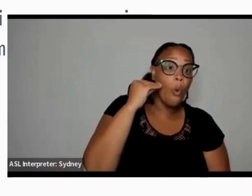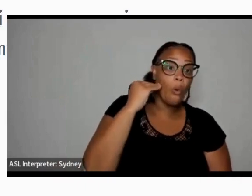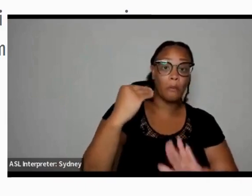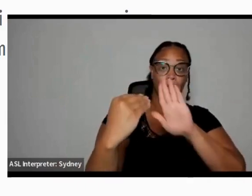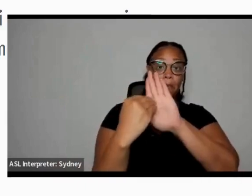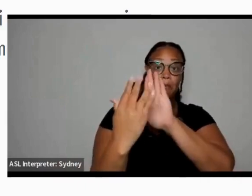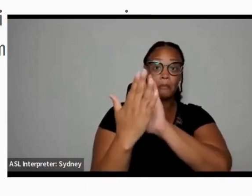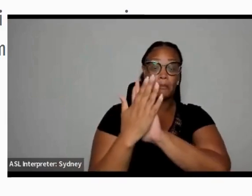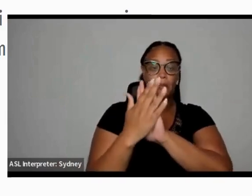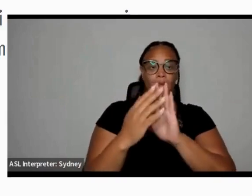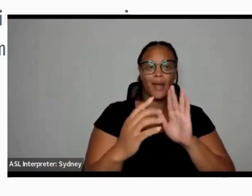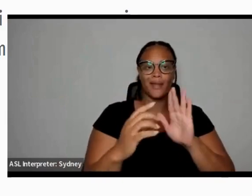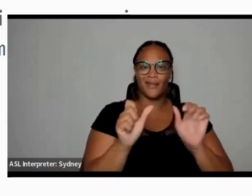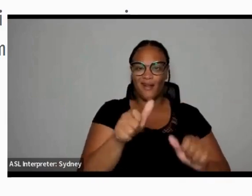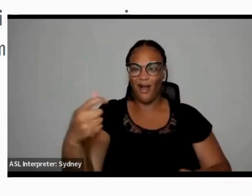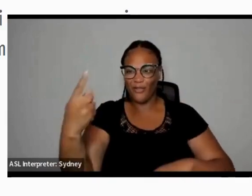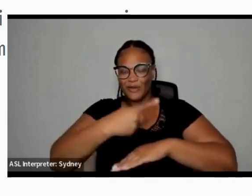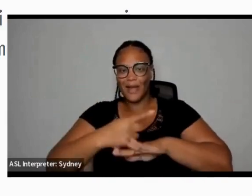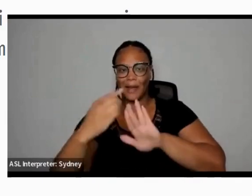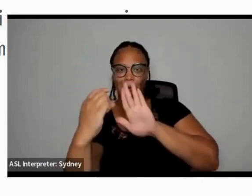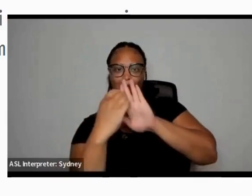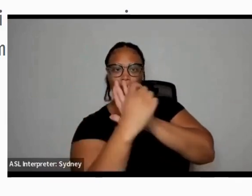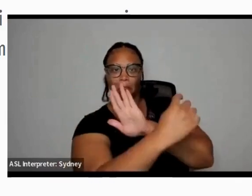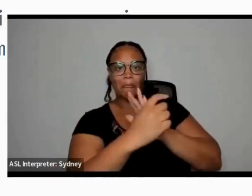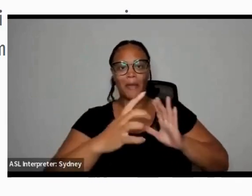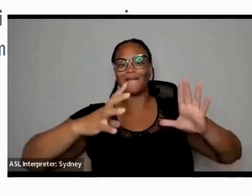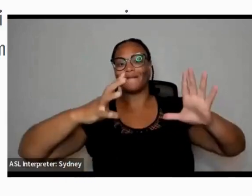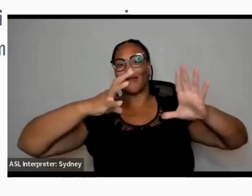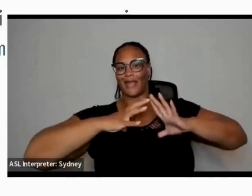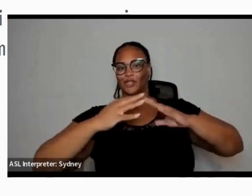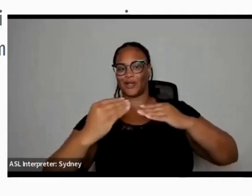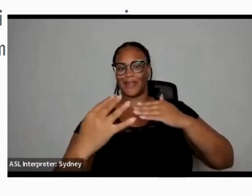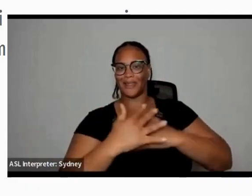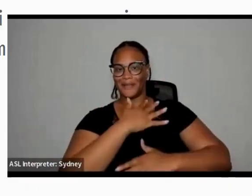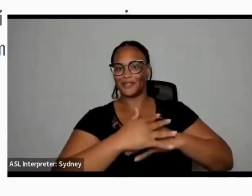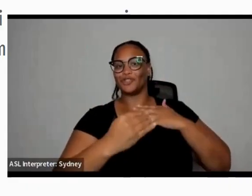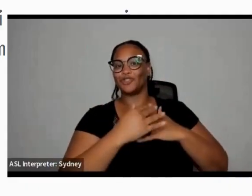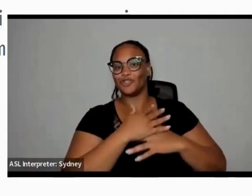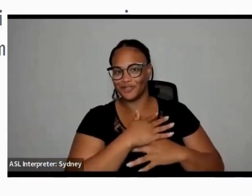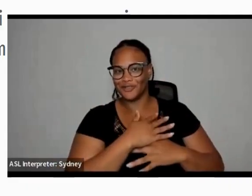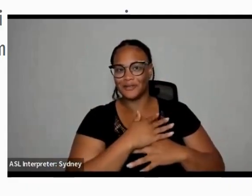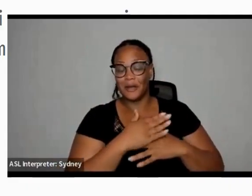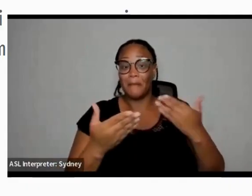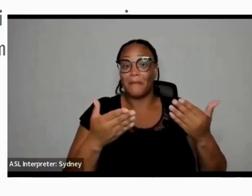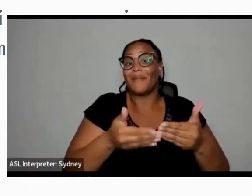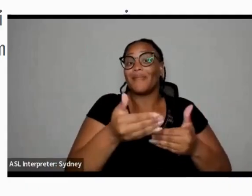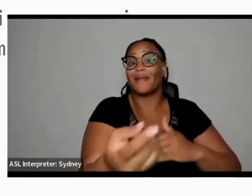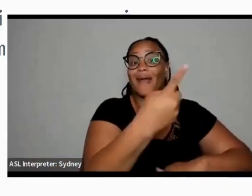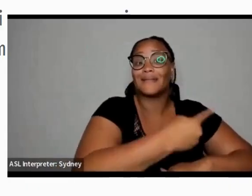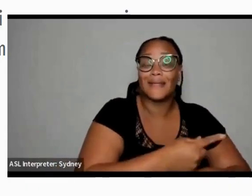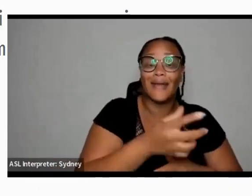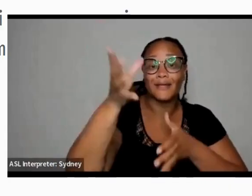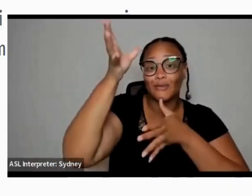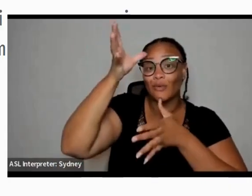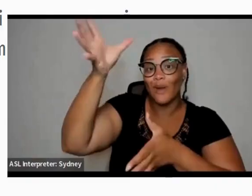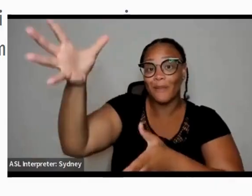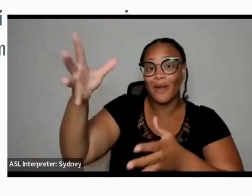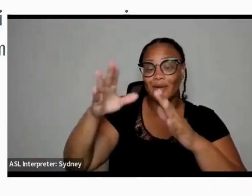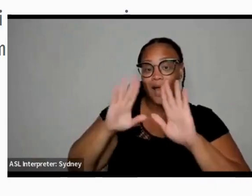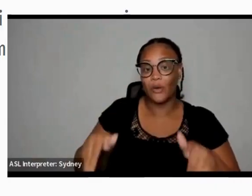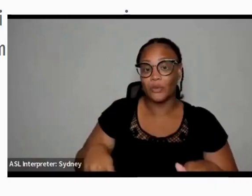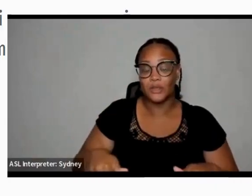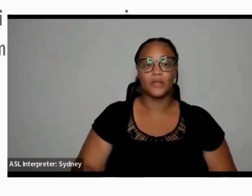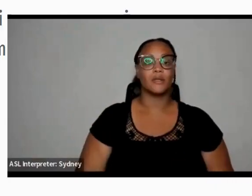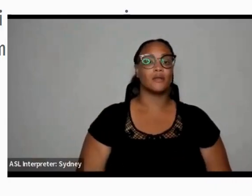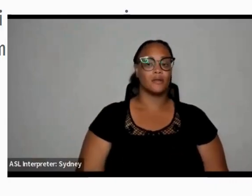is spent on vacation at the beach, or the next day might be spent at grandma and grandpa's house. And